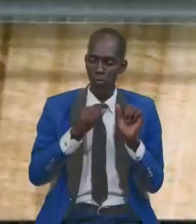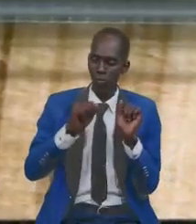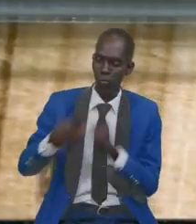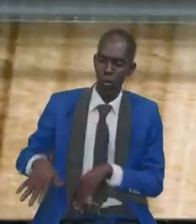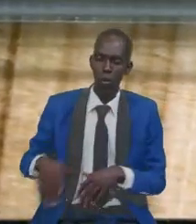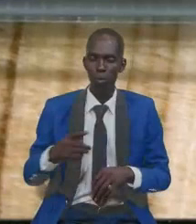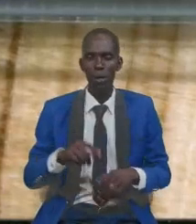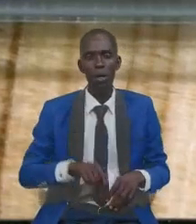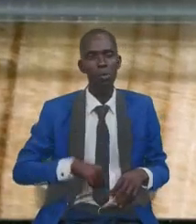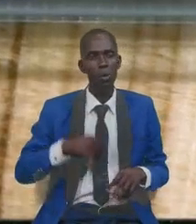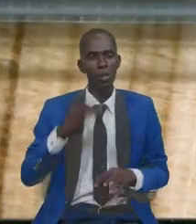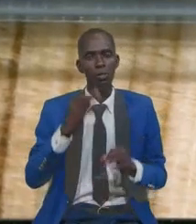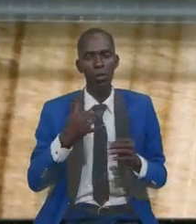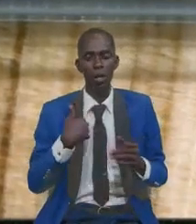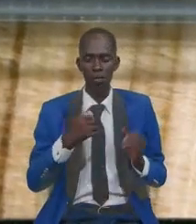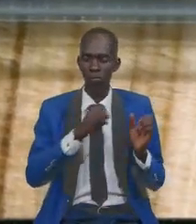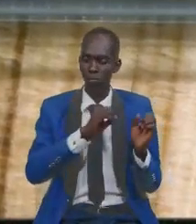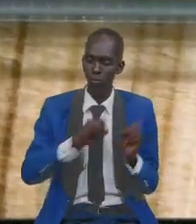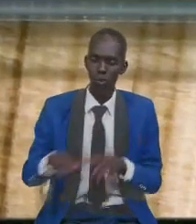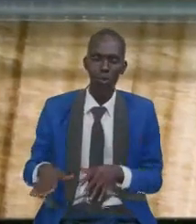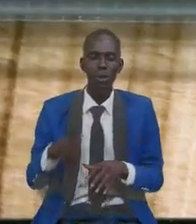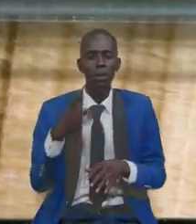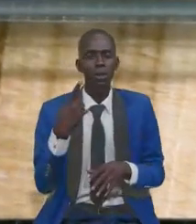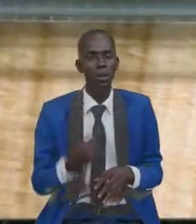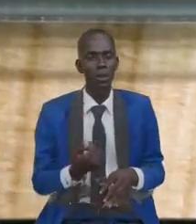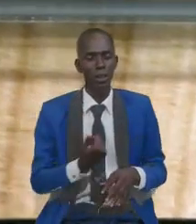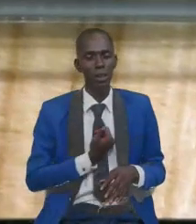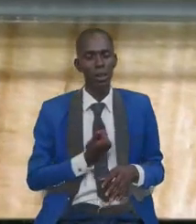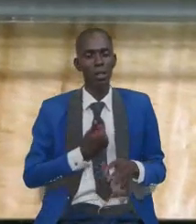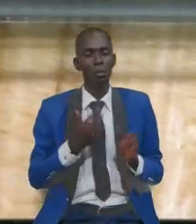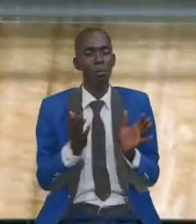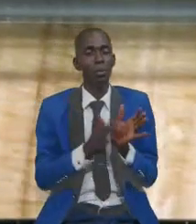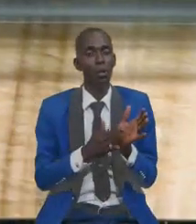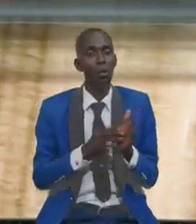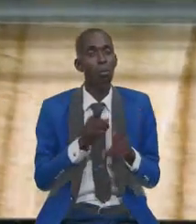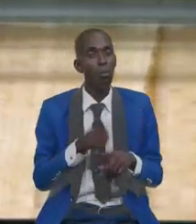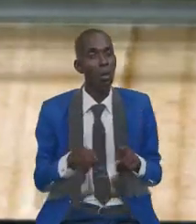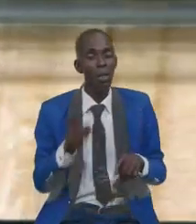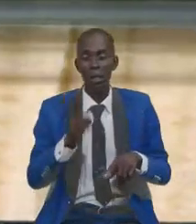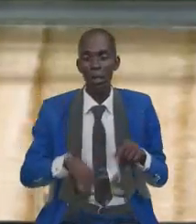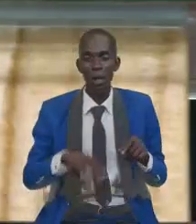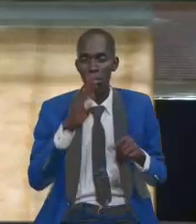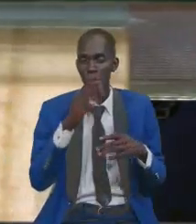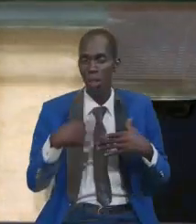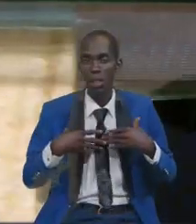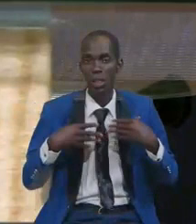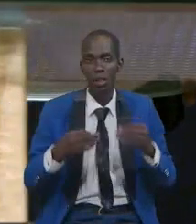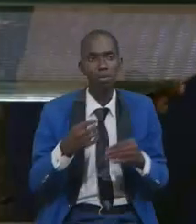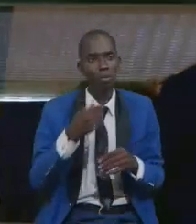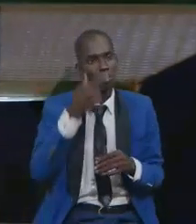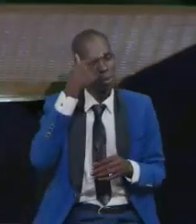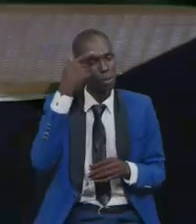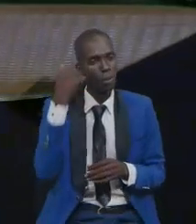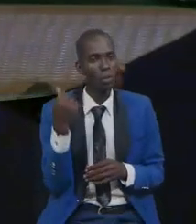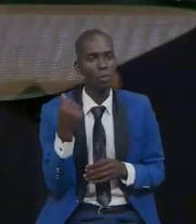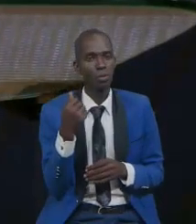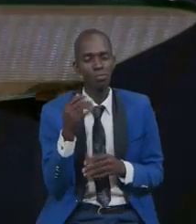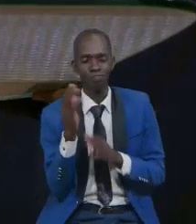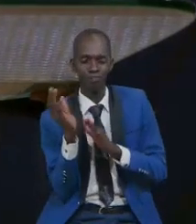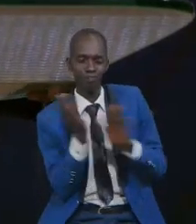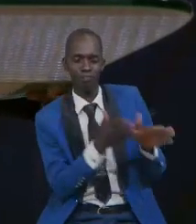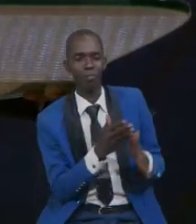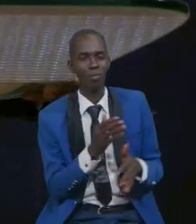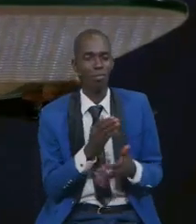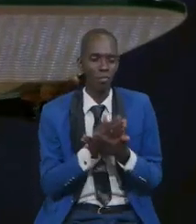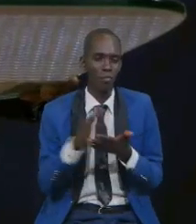had dropped the self-exaltation, but he could not be healed. Forsake her and let us